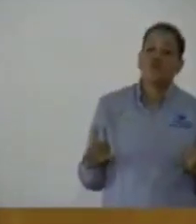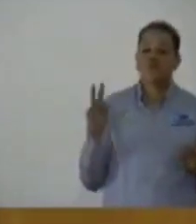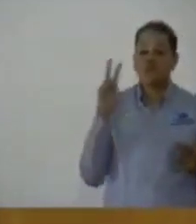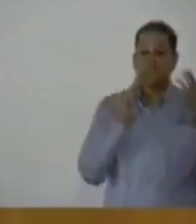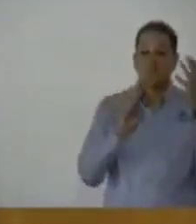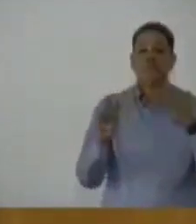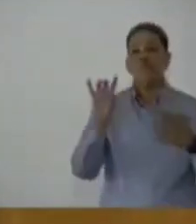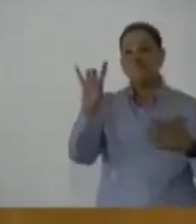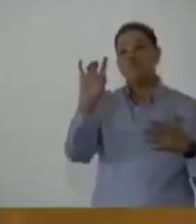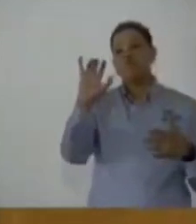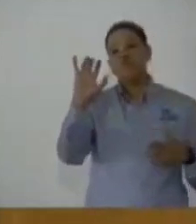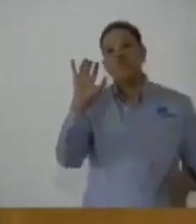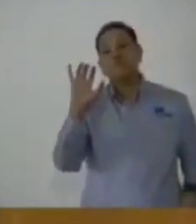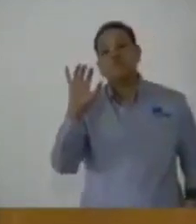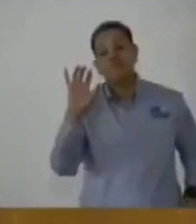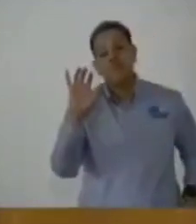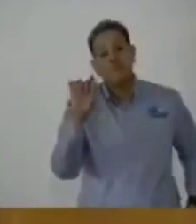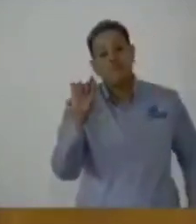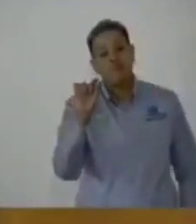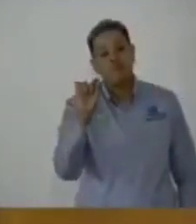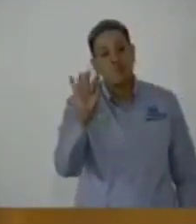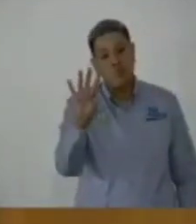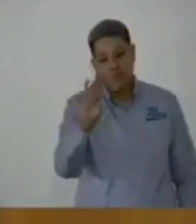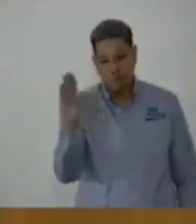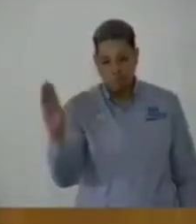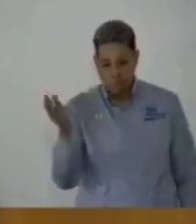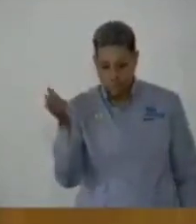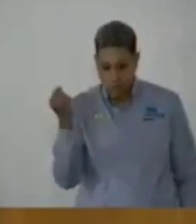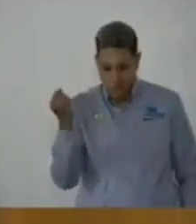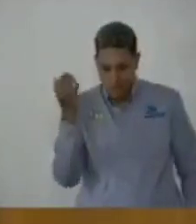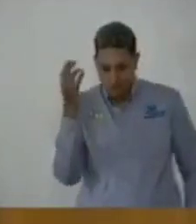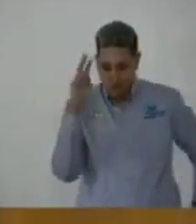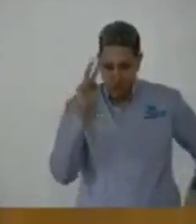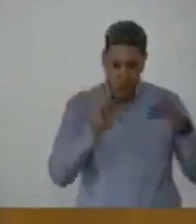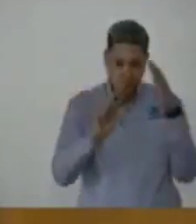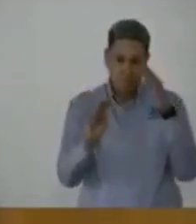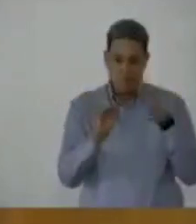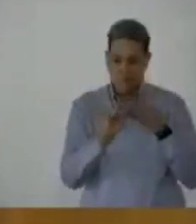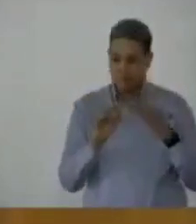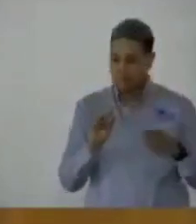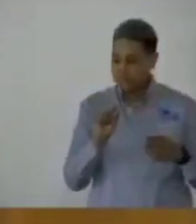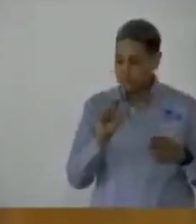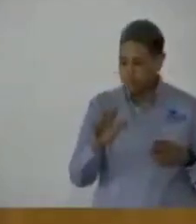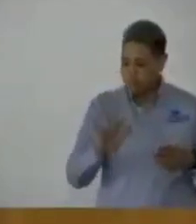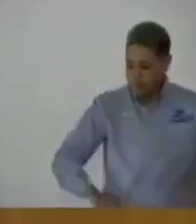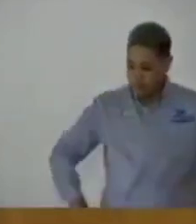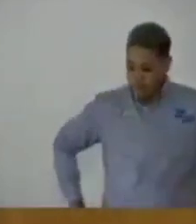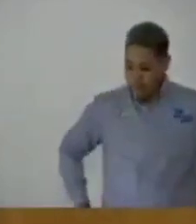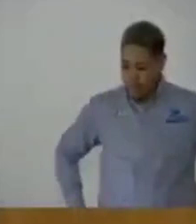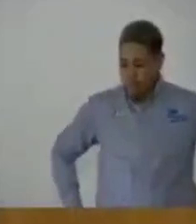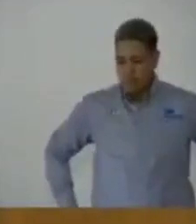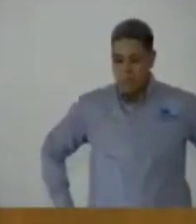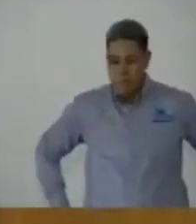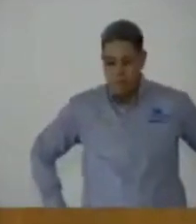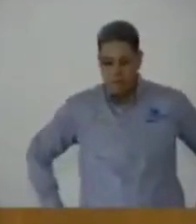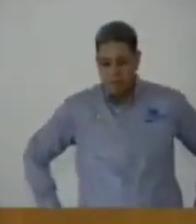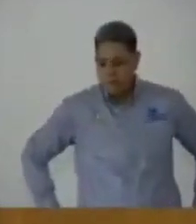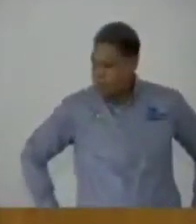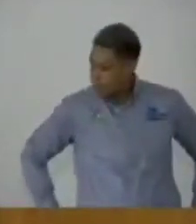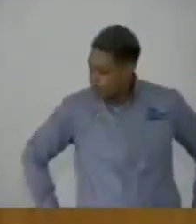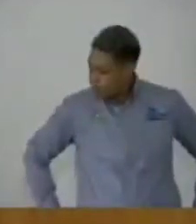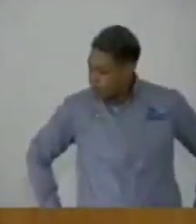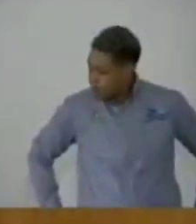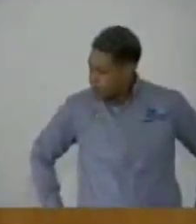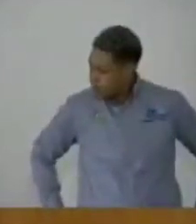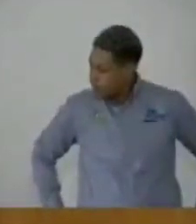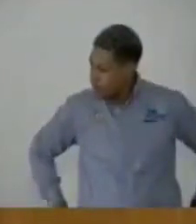projected 824 billion in 2023. Now, Minister Clark, in